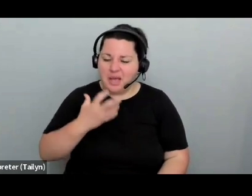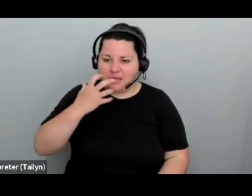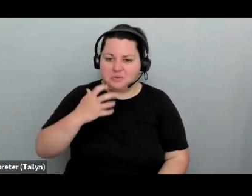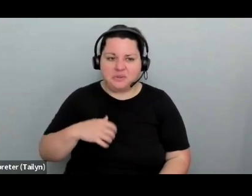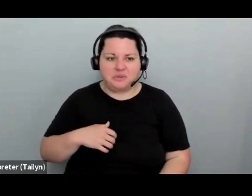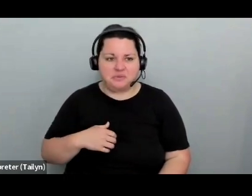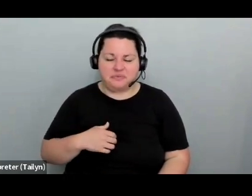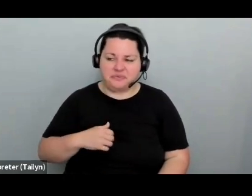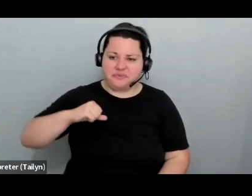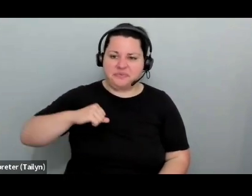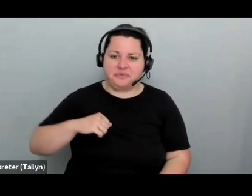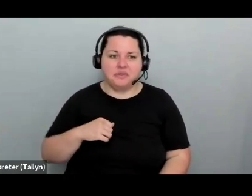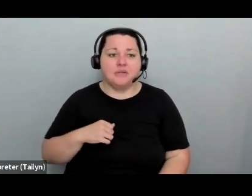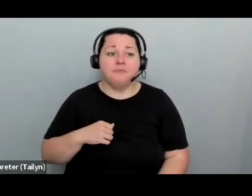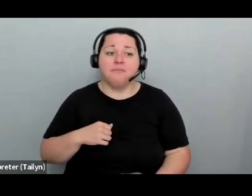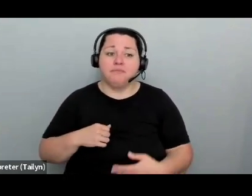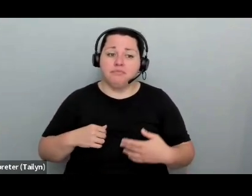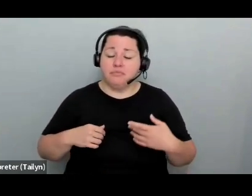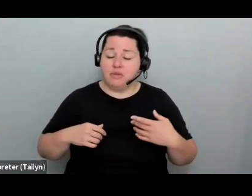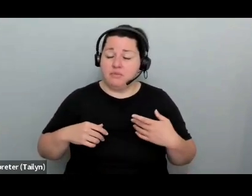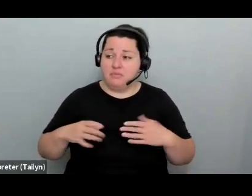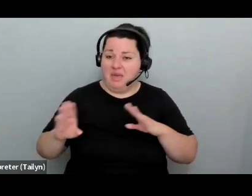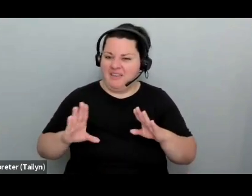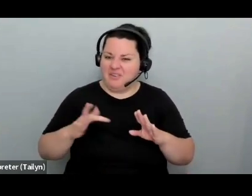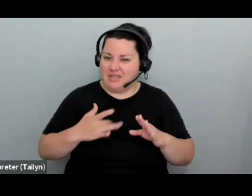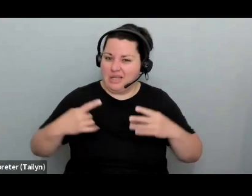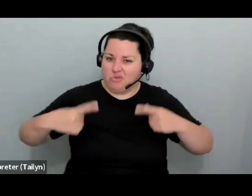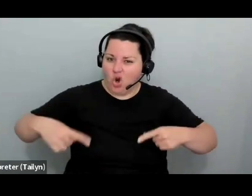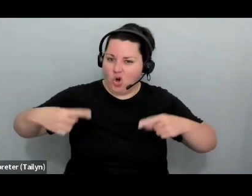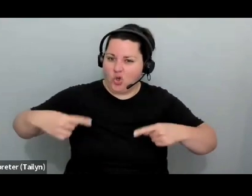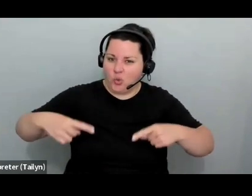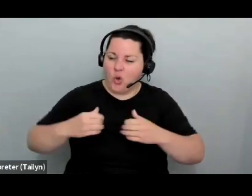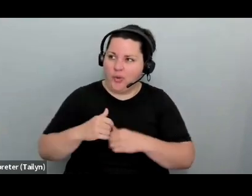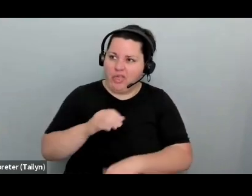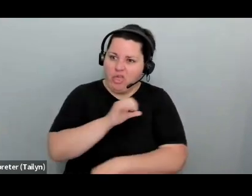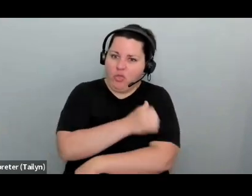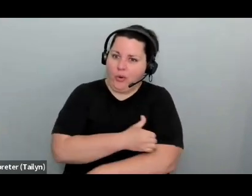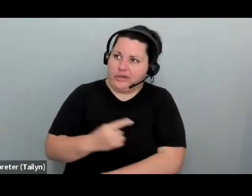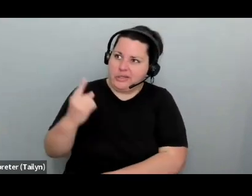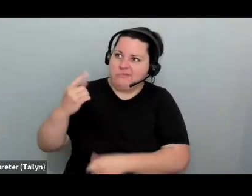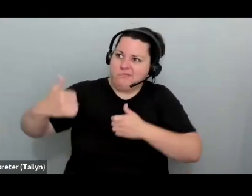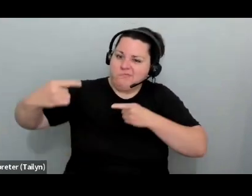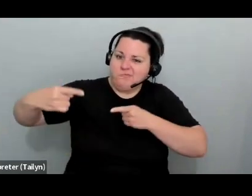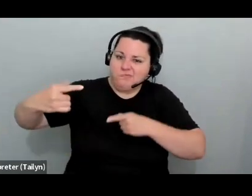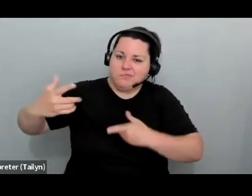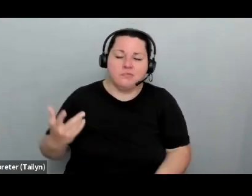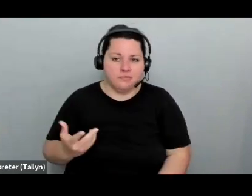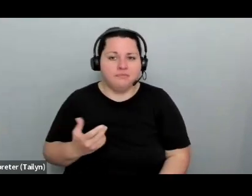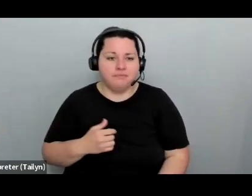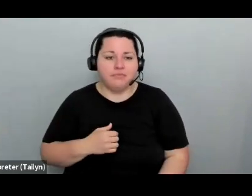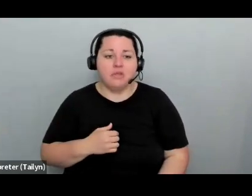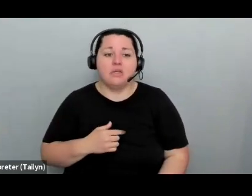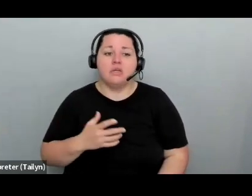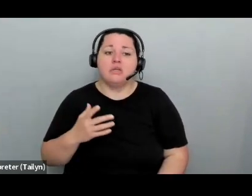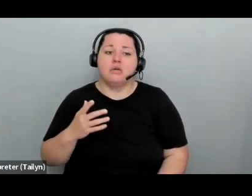resentful. Argumentative defiant behavior often argues with authority figures for children, adults,